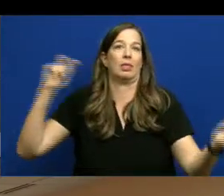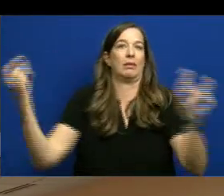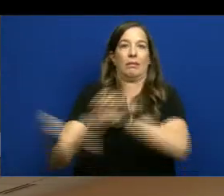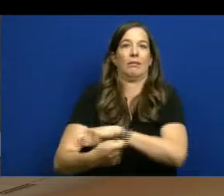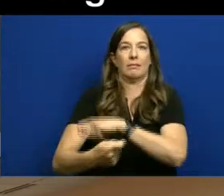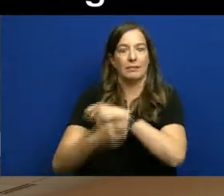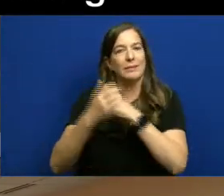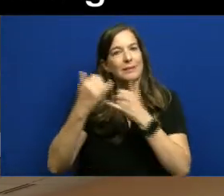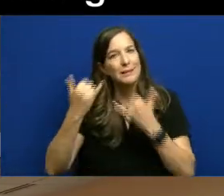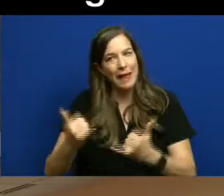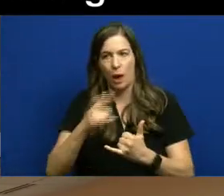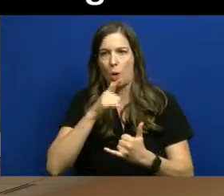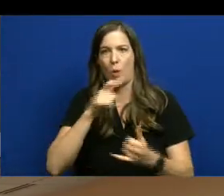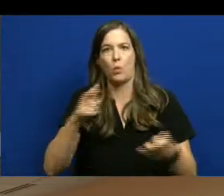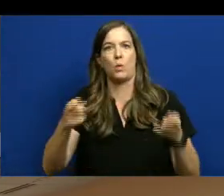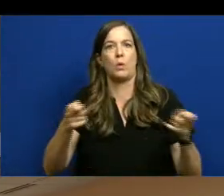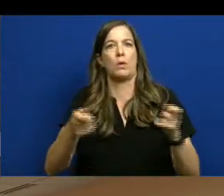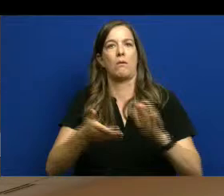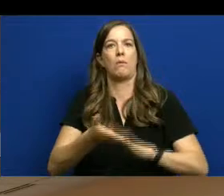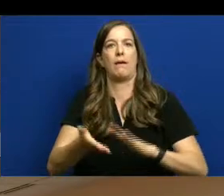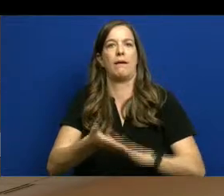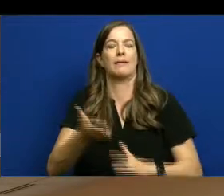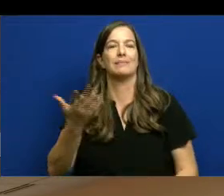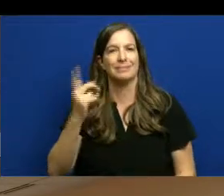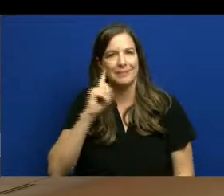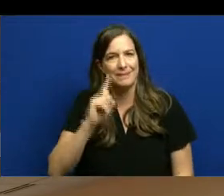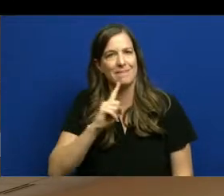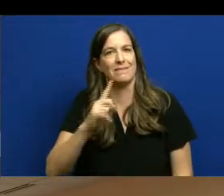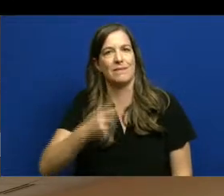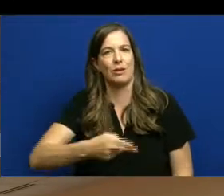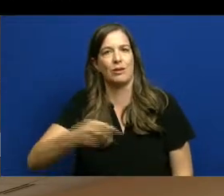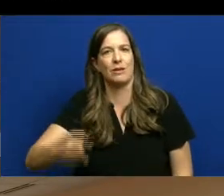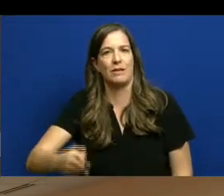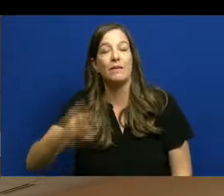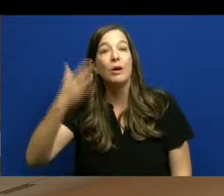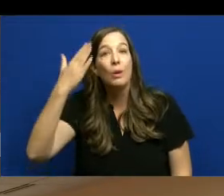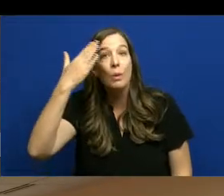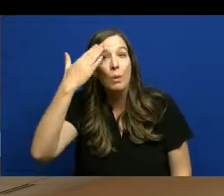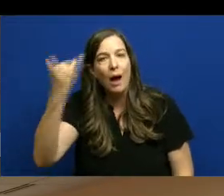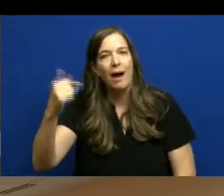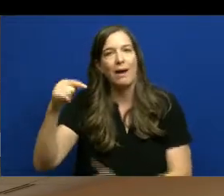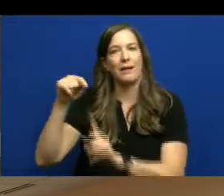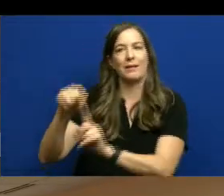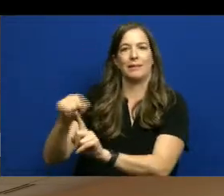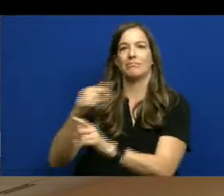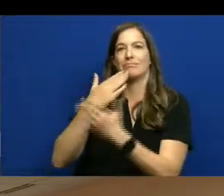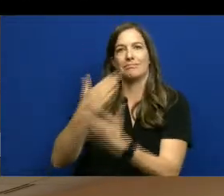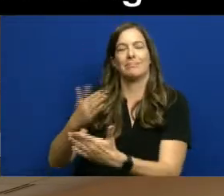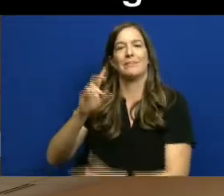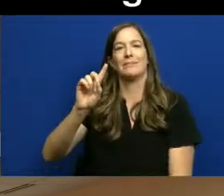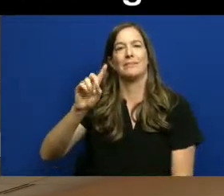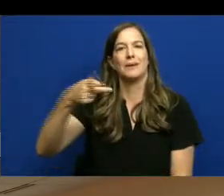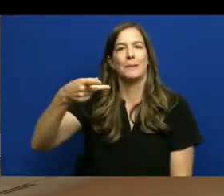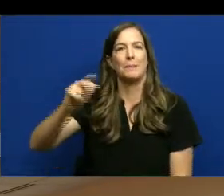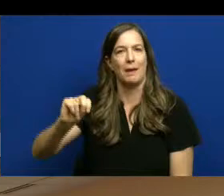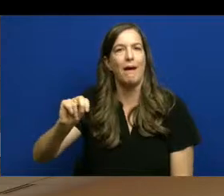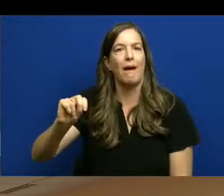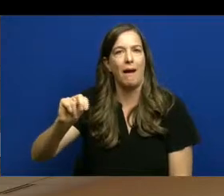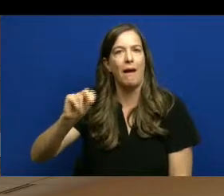run by deaf and hard of hearing people because of the Deaf President Now rally at Gallaudet